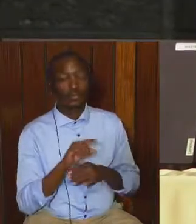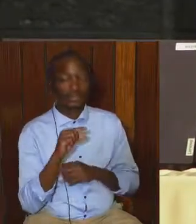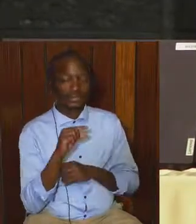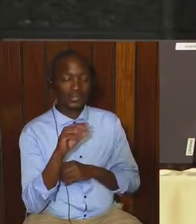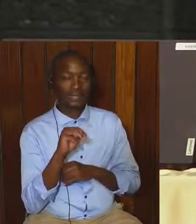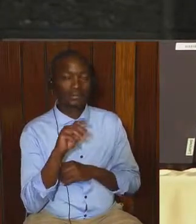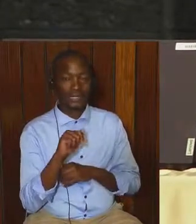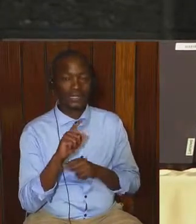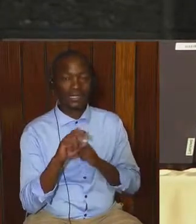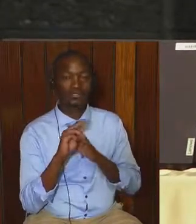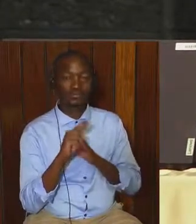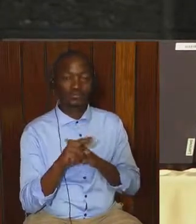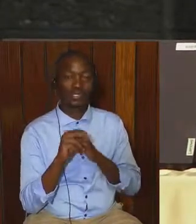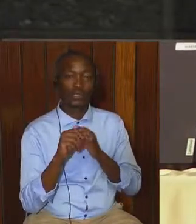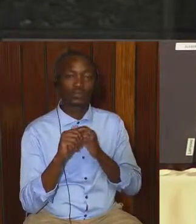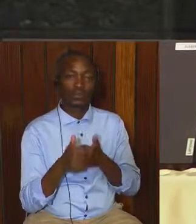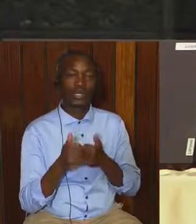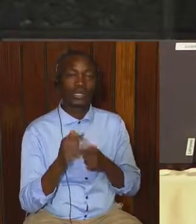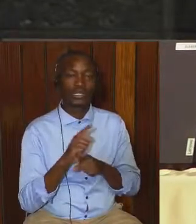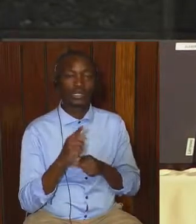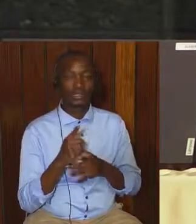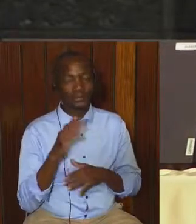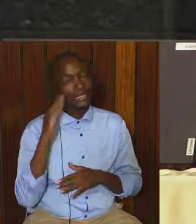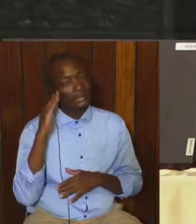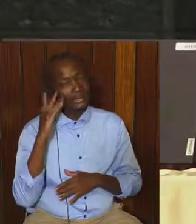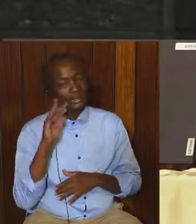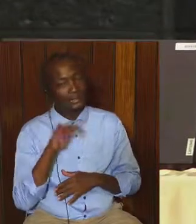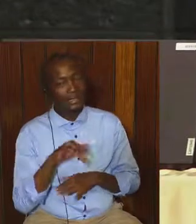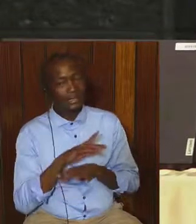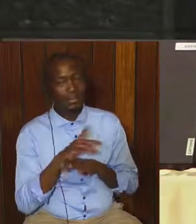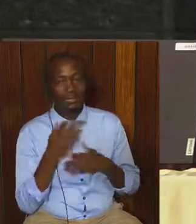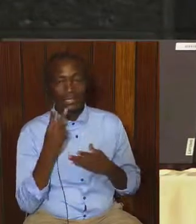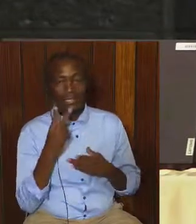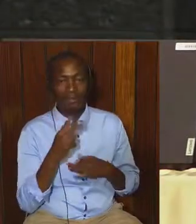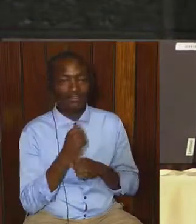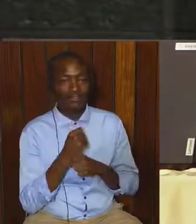responded well in the sense that we didn't see any delay in terms of